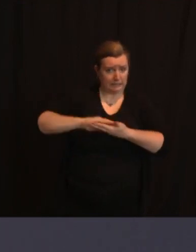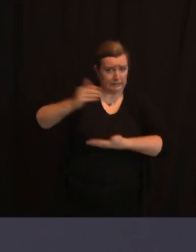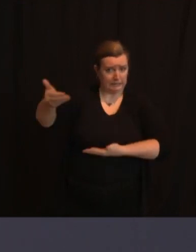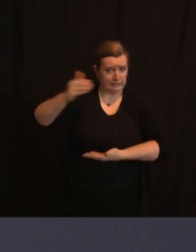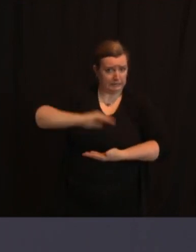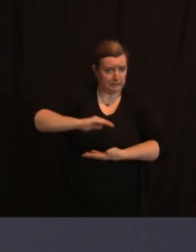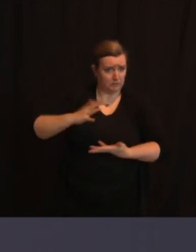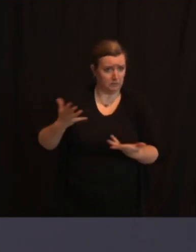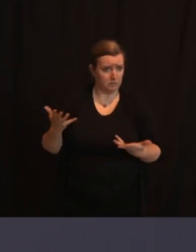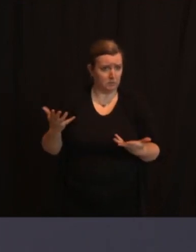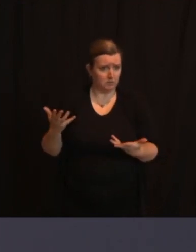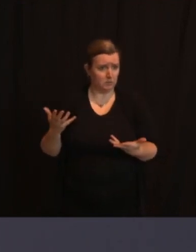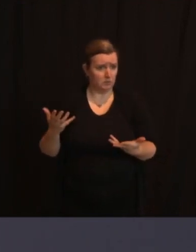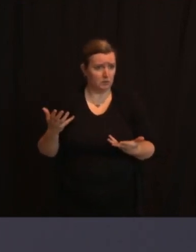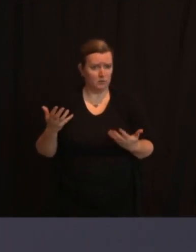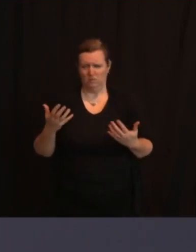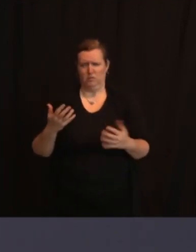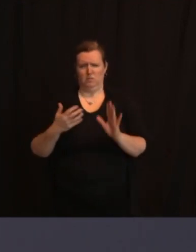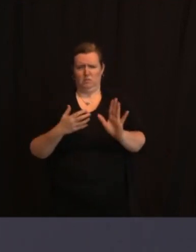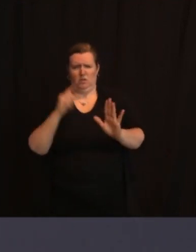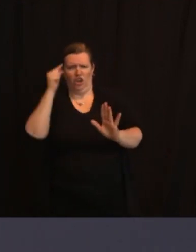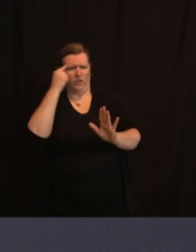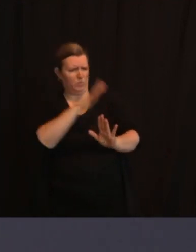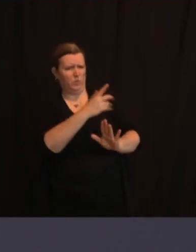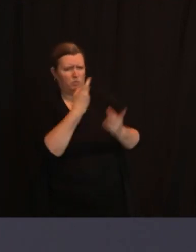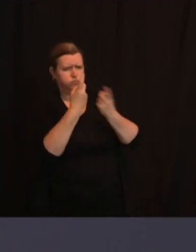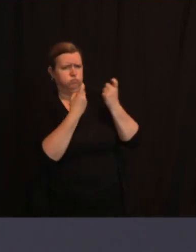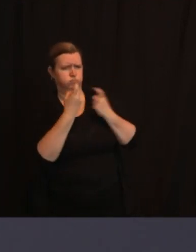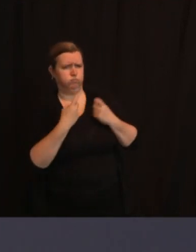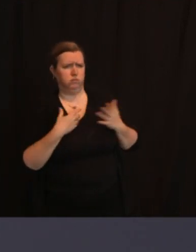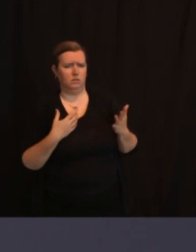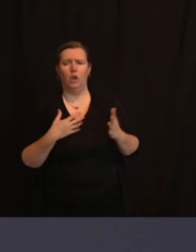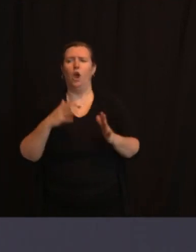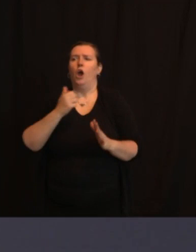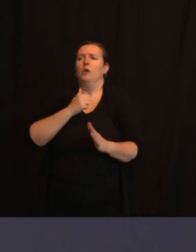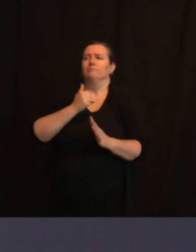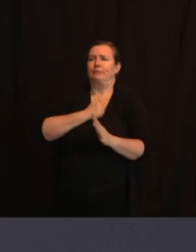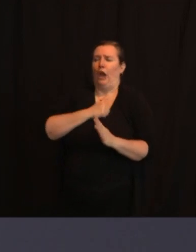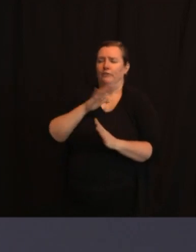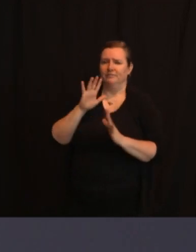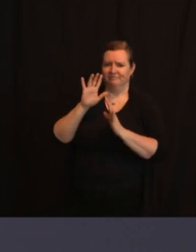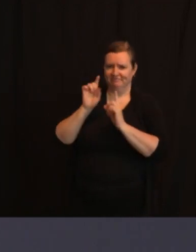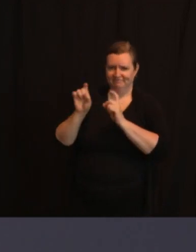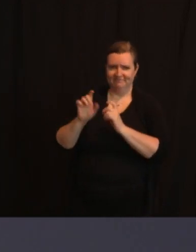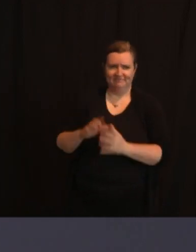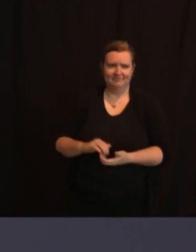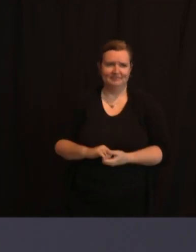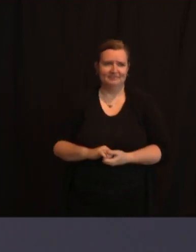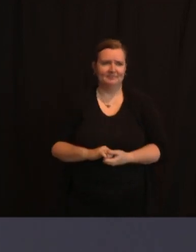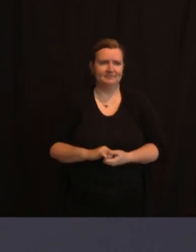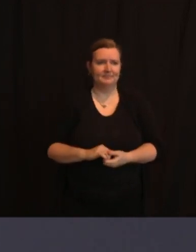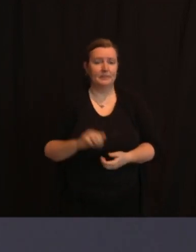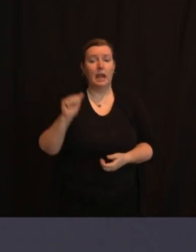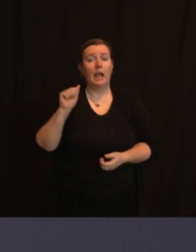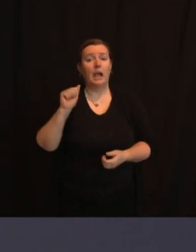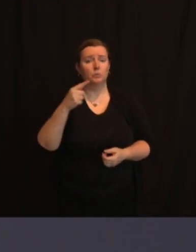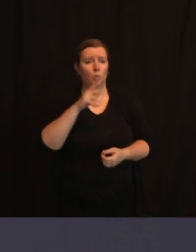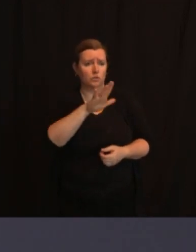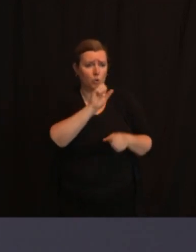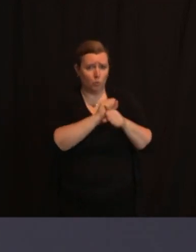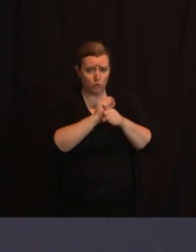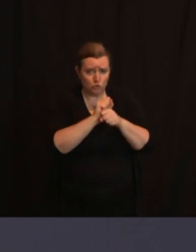This is like the fifth. Sorry. Sorry. The last one, my please. last one. Thank sorry. you. The Attorney General's work looking into facilities raises a question of